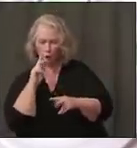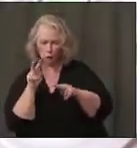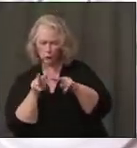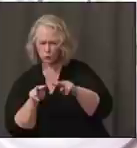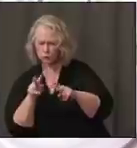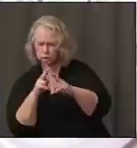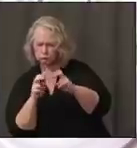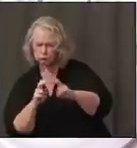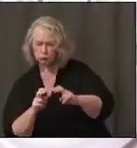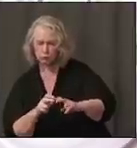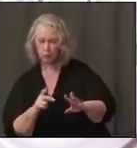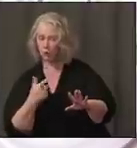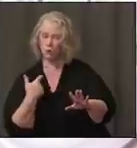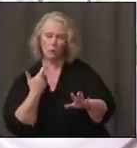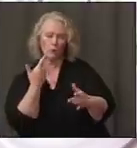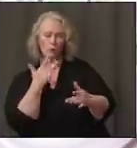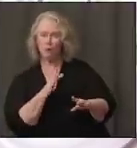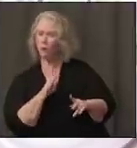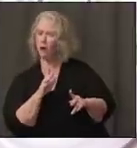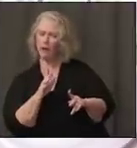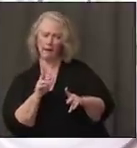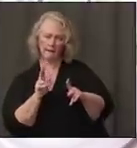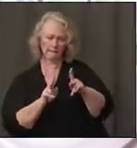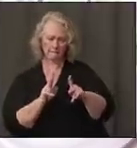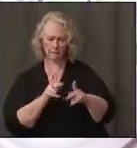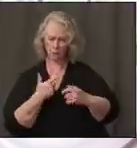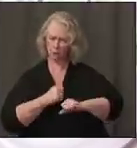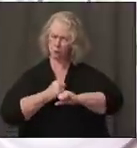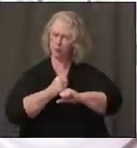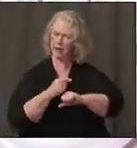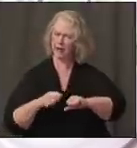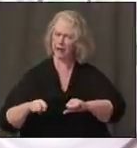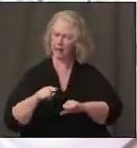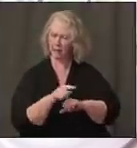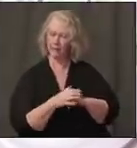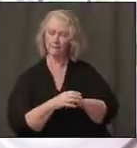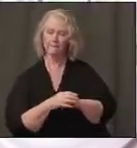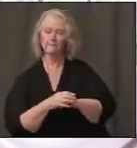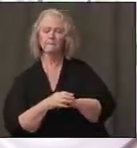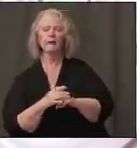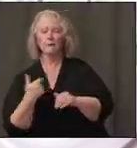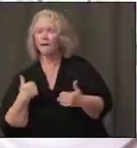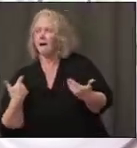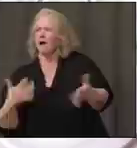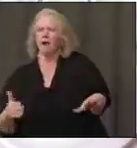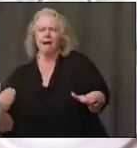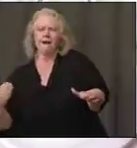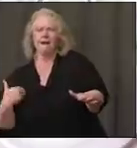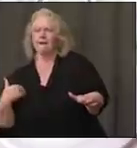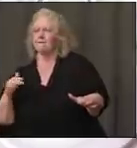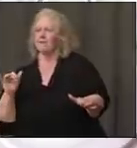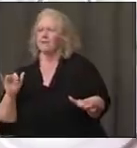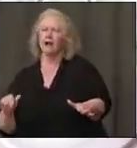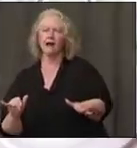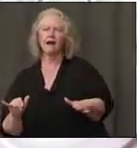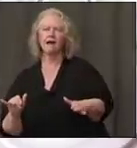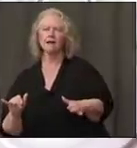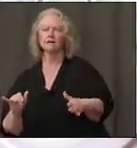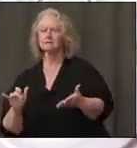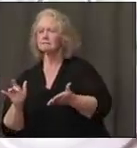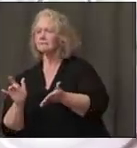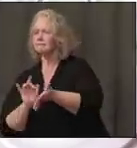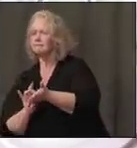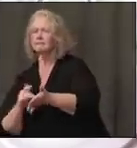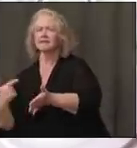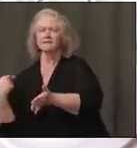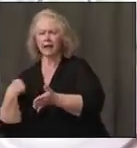at least from flu, even if we're not in a position to fully protect them going into the fall yet, with technology from COVID. And so what